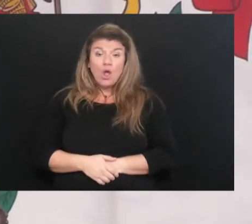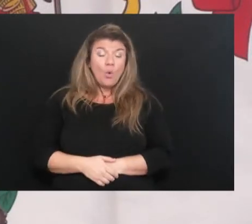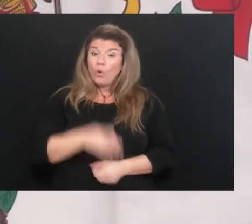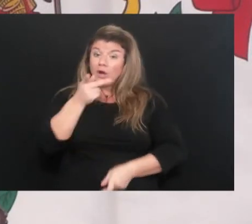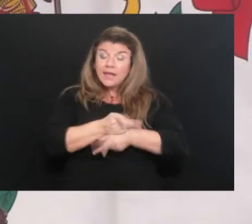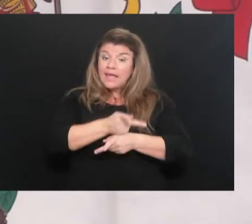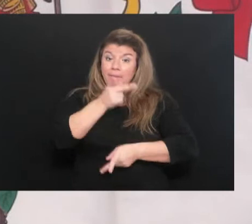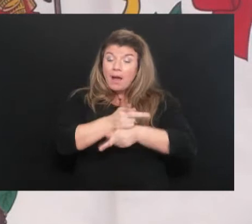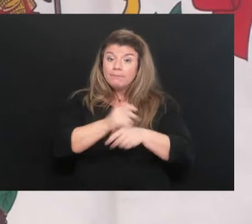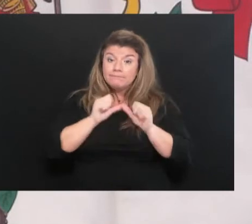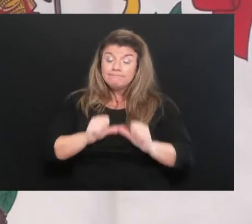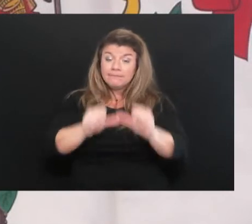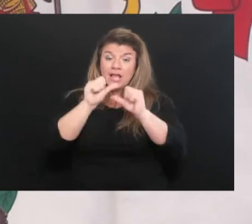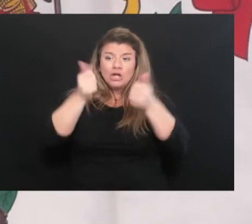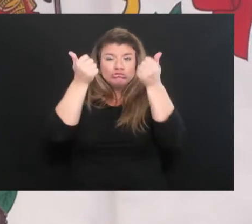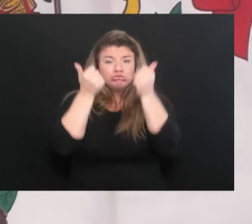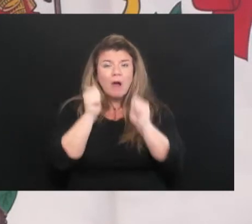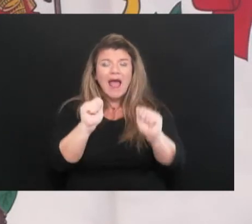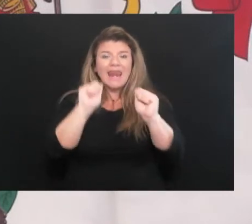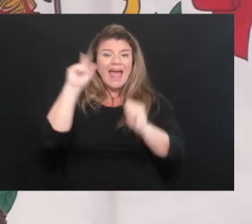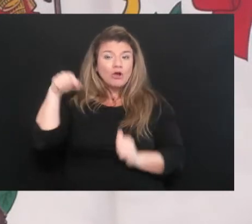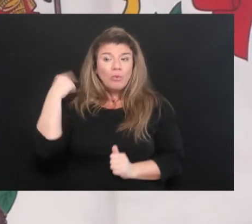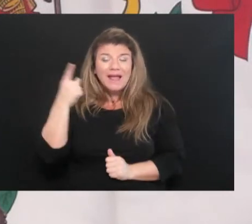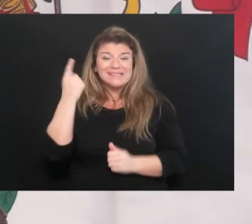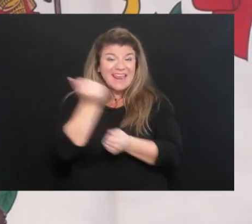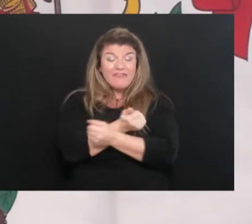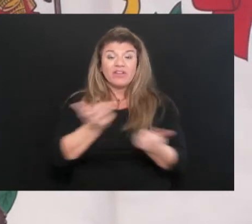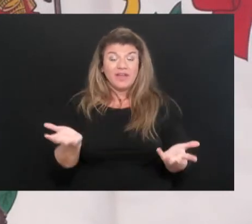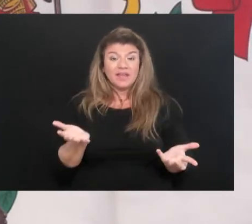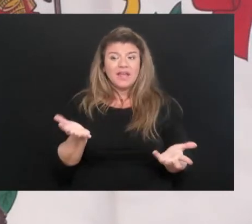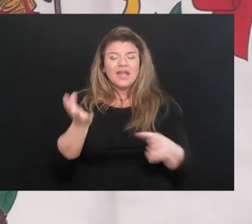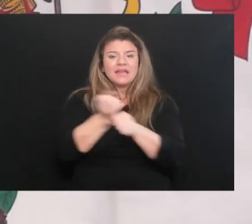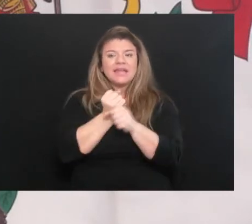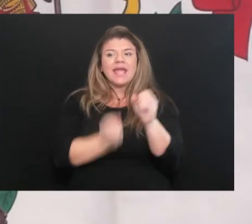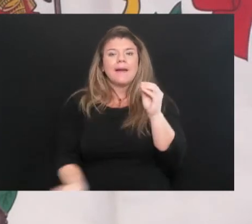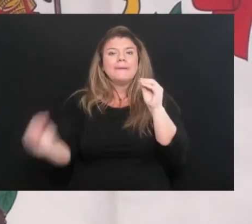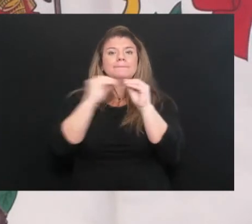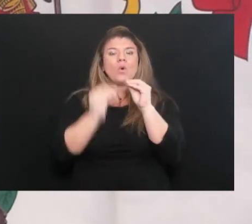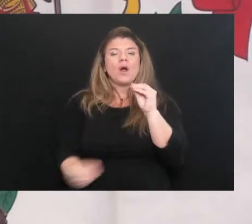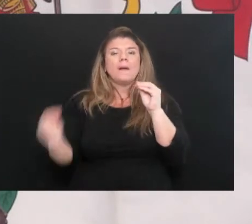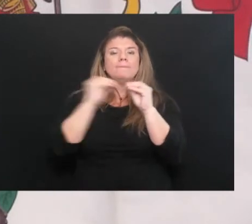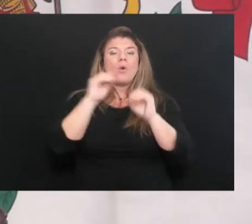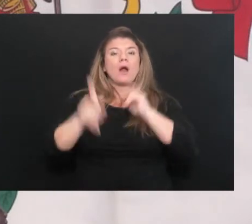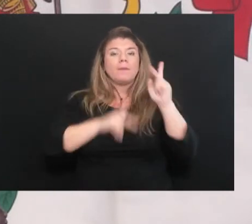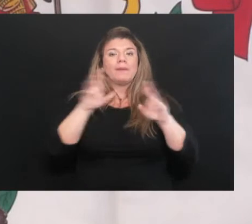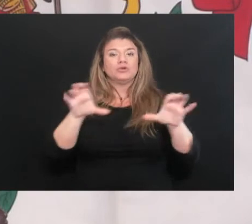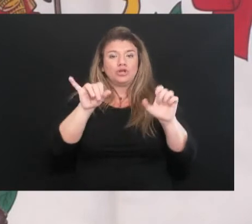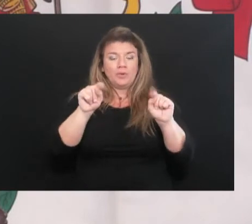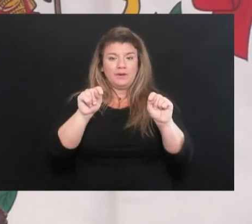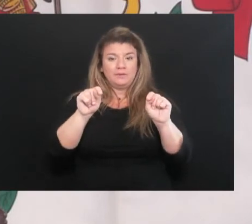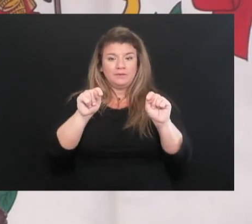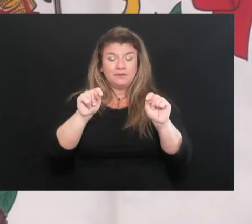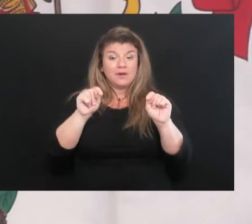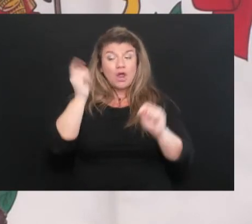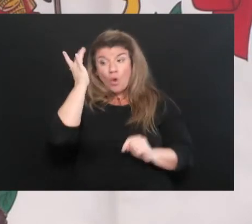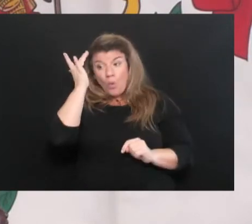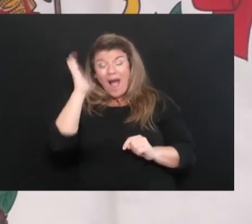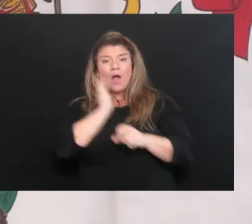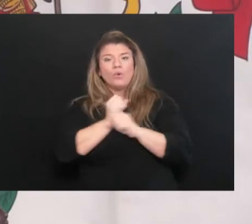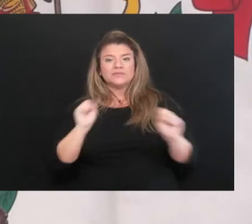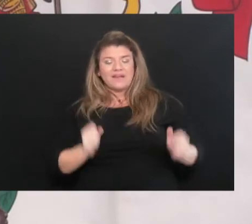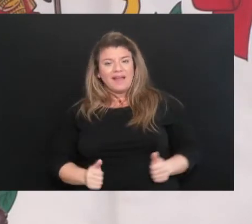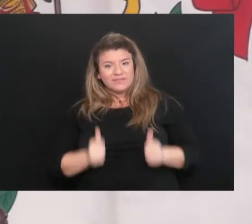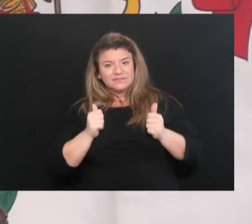it. We're going to keep trying like crazy in every way to get more and more people across the finish line, because it'll save